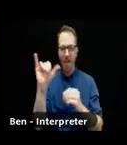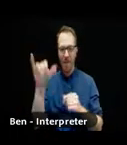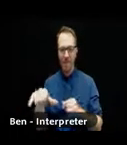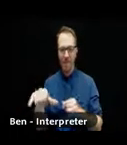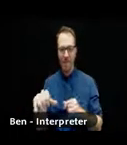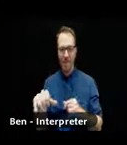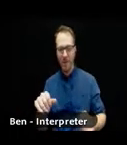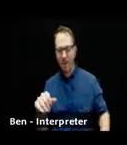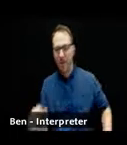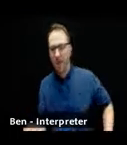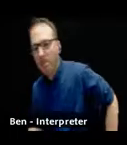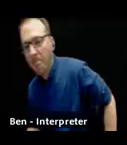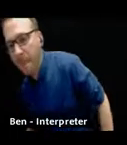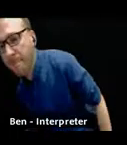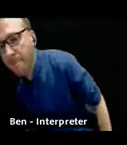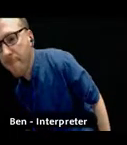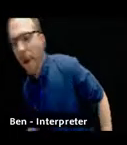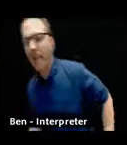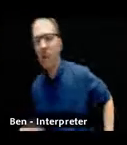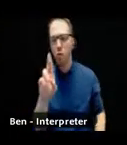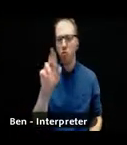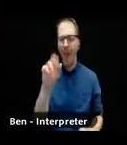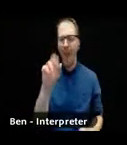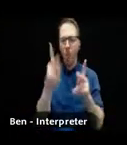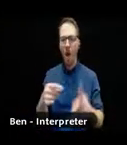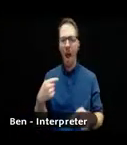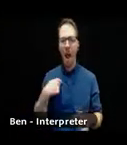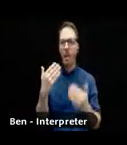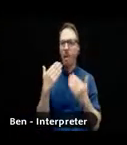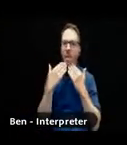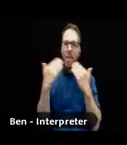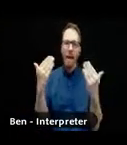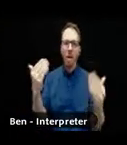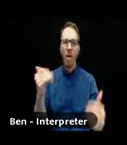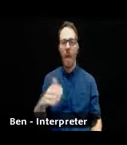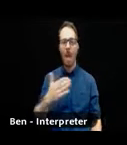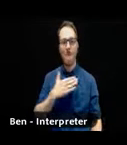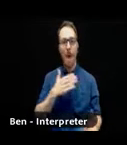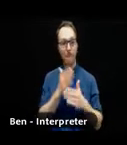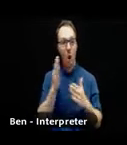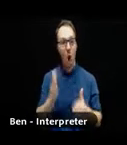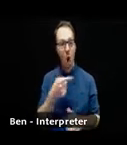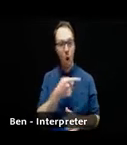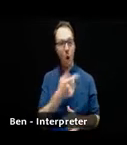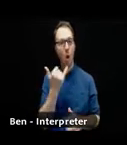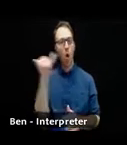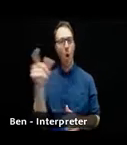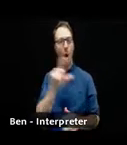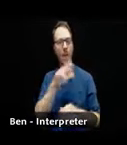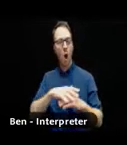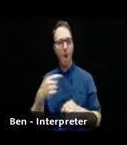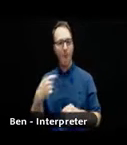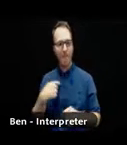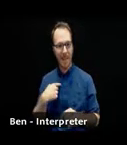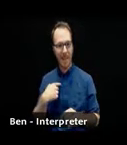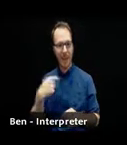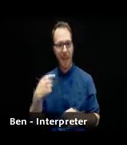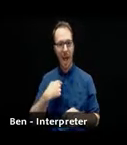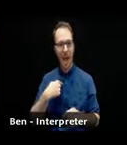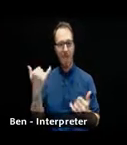You meet a rare person who is like, I'm so grateful that my partner called the police on me and I'm turning my